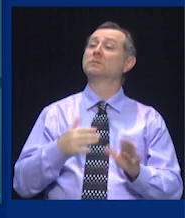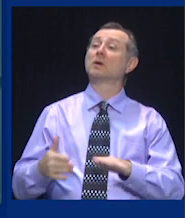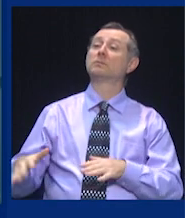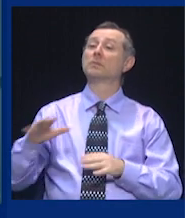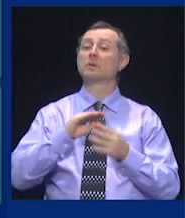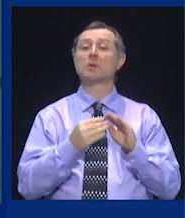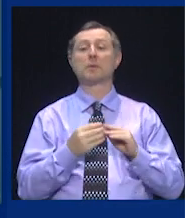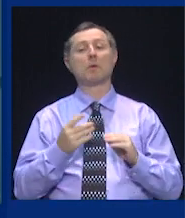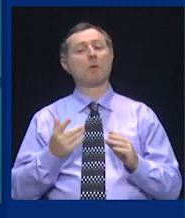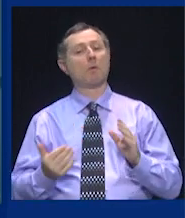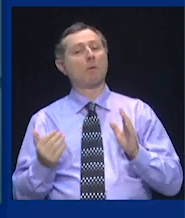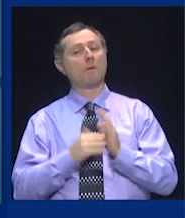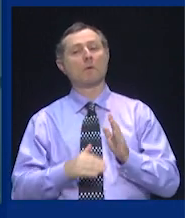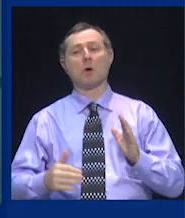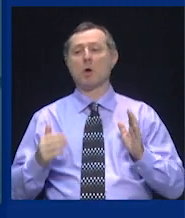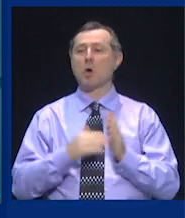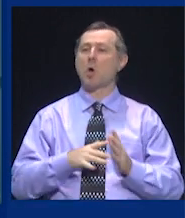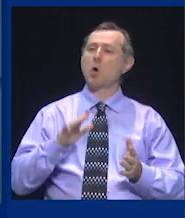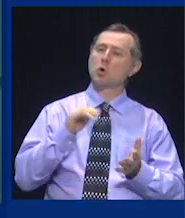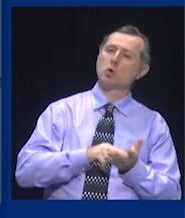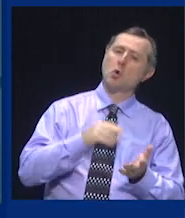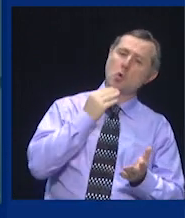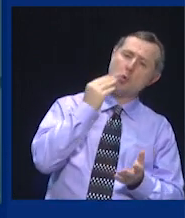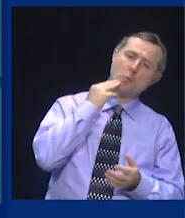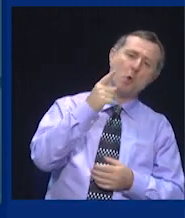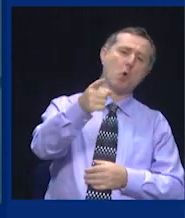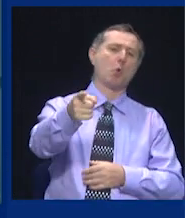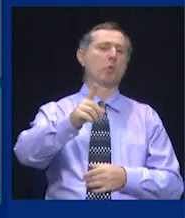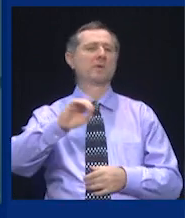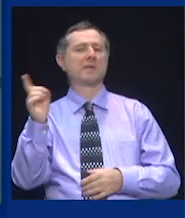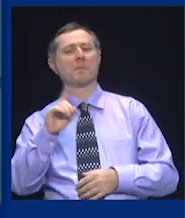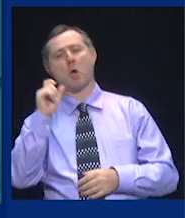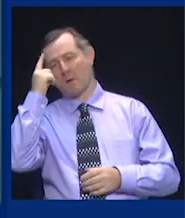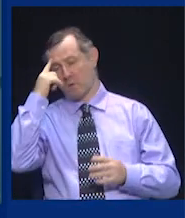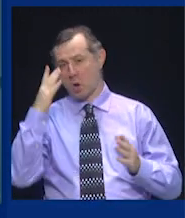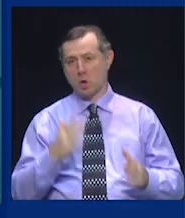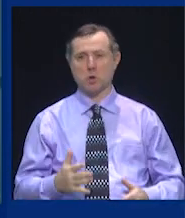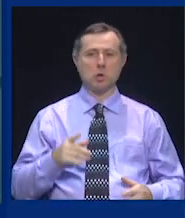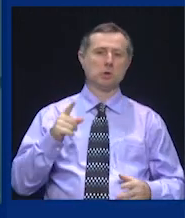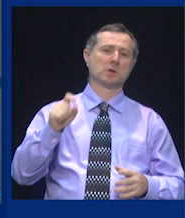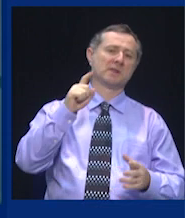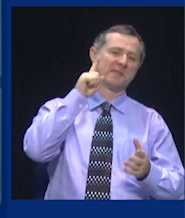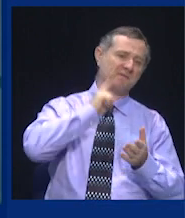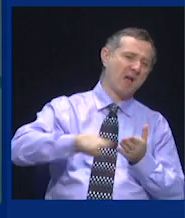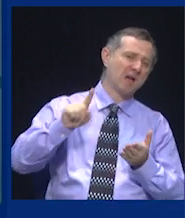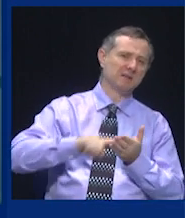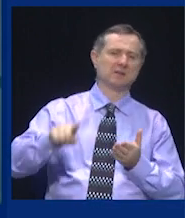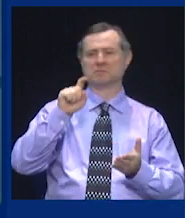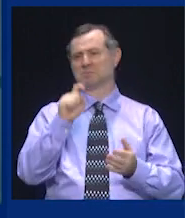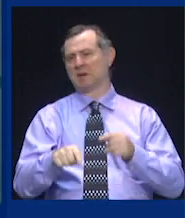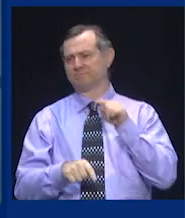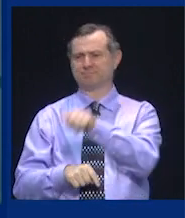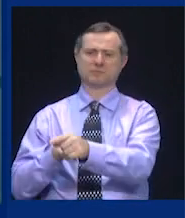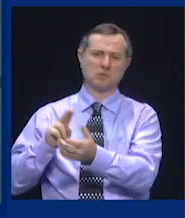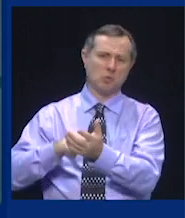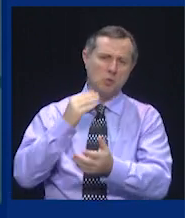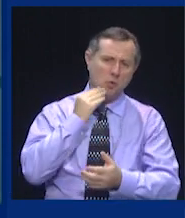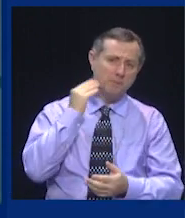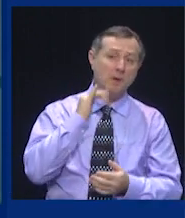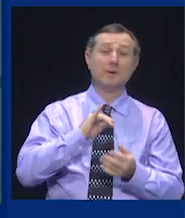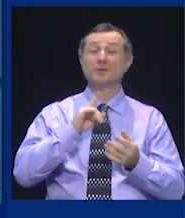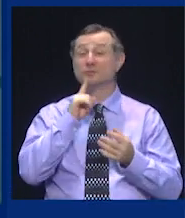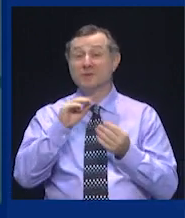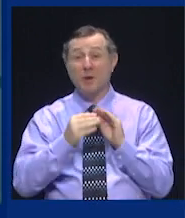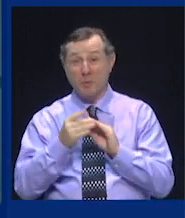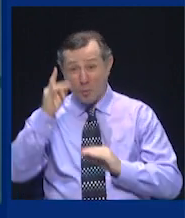issue. Oh, the Democratic governors in Democratic states, we should investigate. We're number 31 in nursing